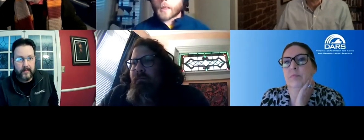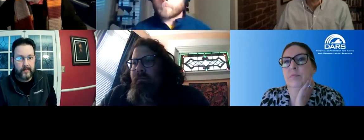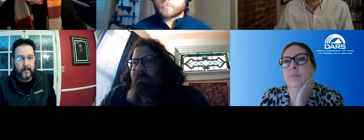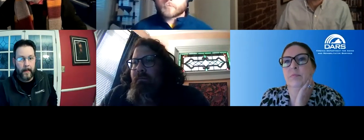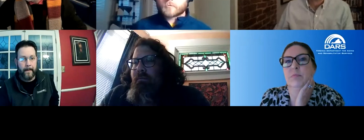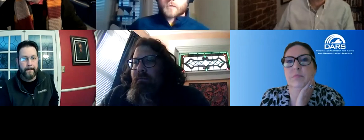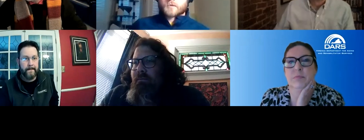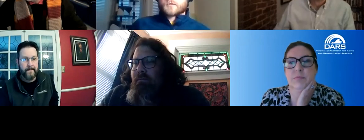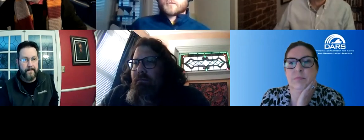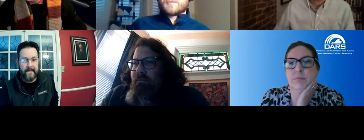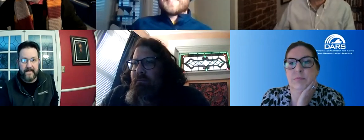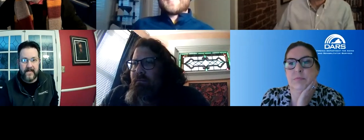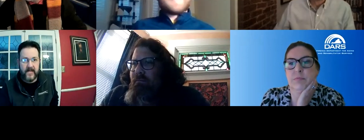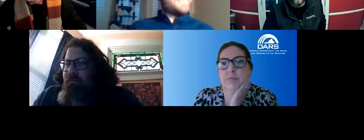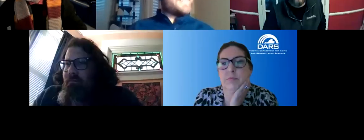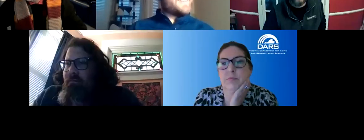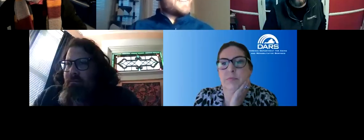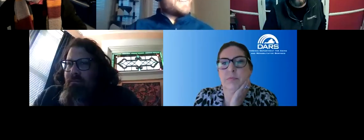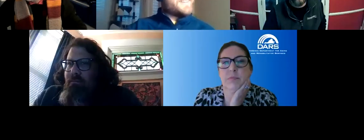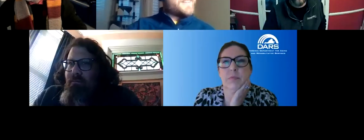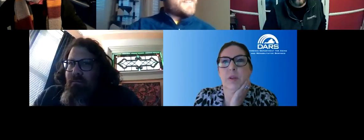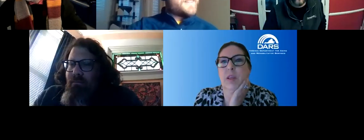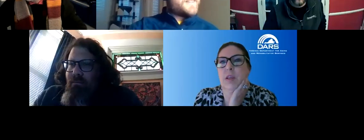Not that I want to be seen, but...